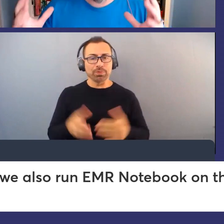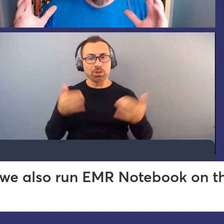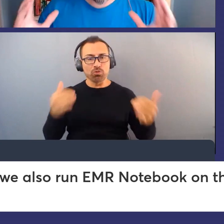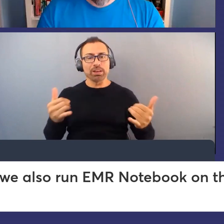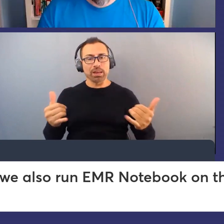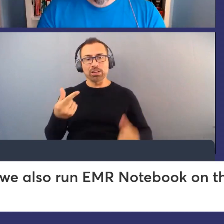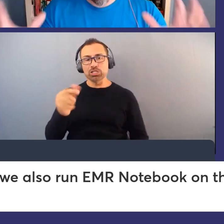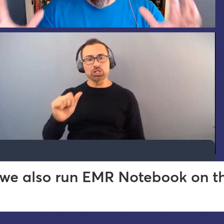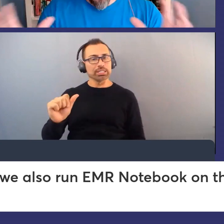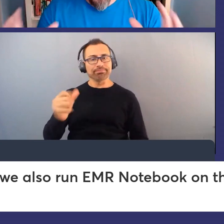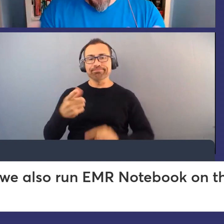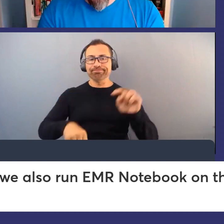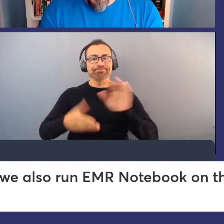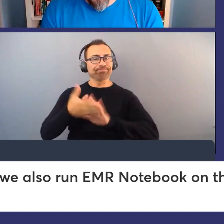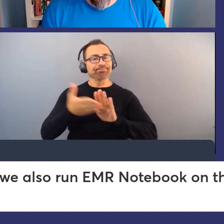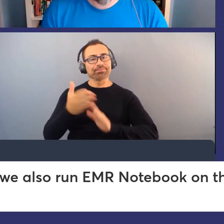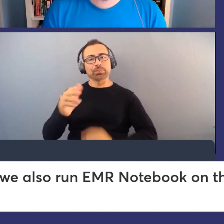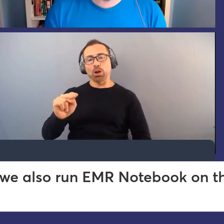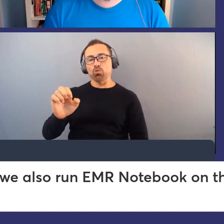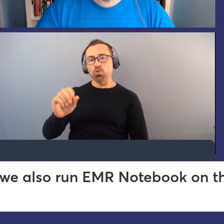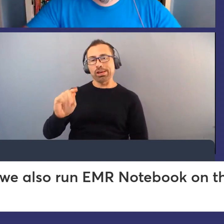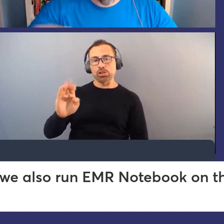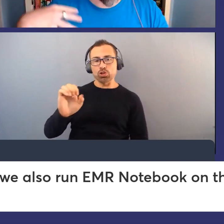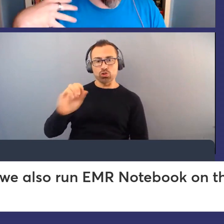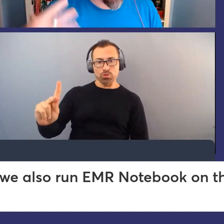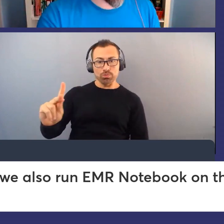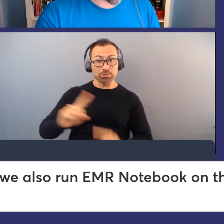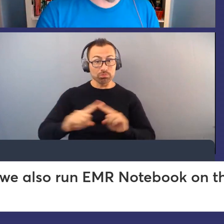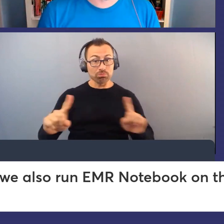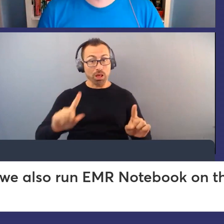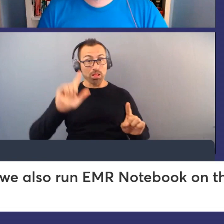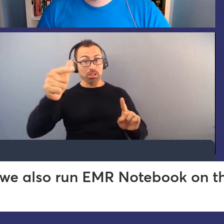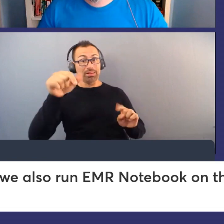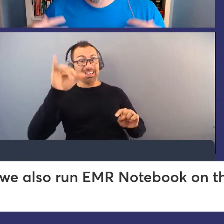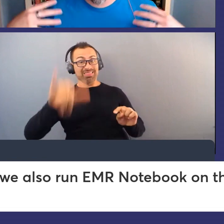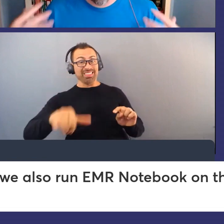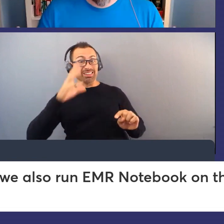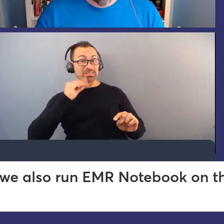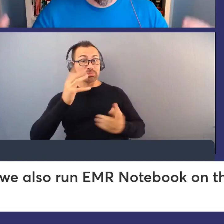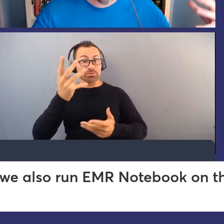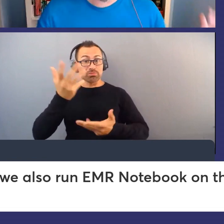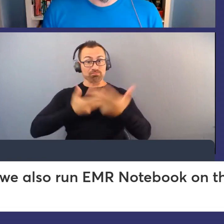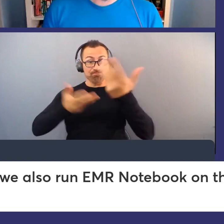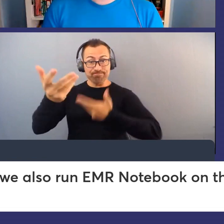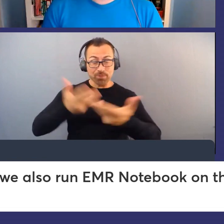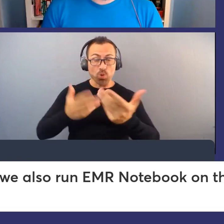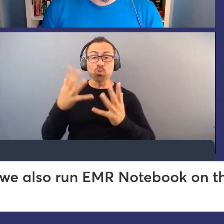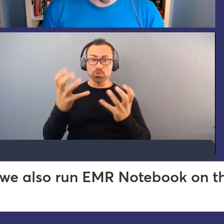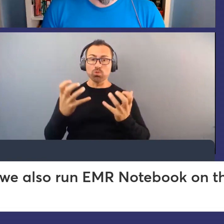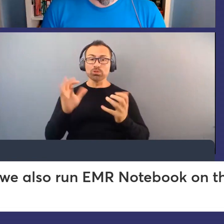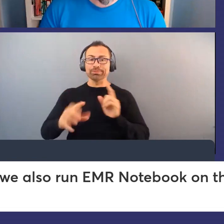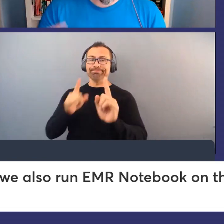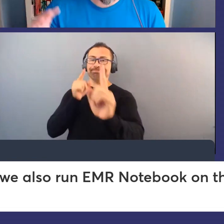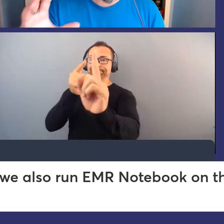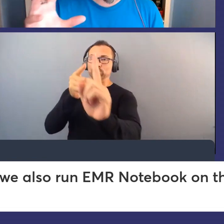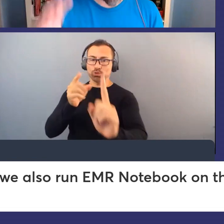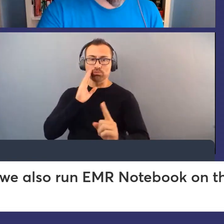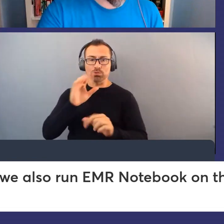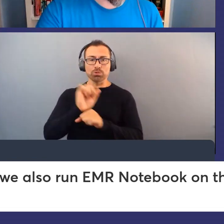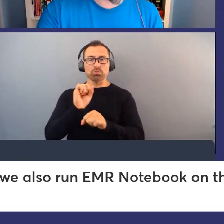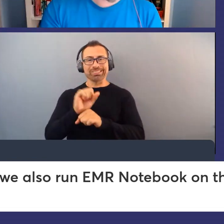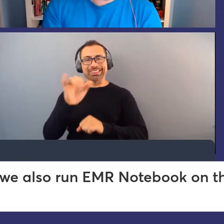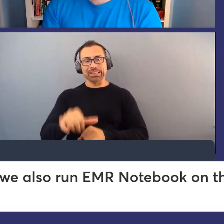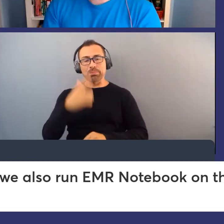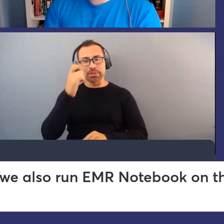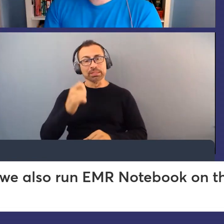it, but that's definitely, we want to have that interactive experience. That's one of the first things that we are going to be working on now that the service is GA. So thank you